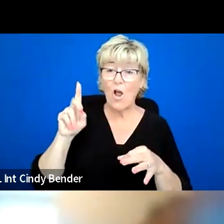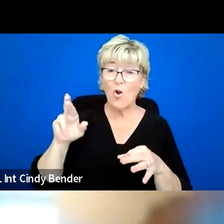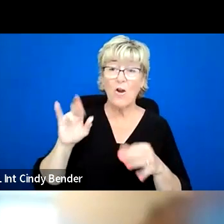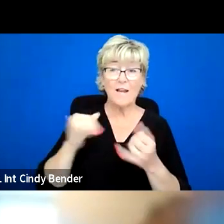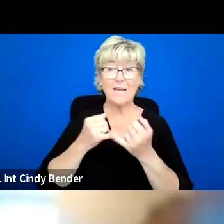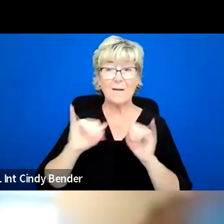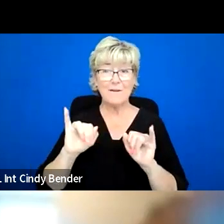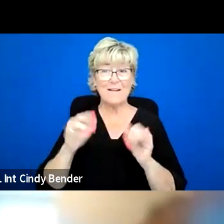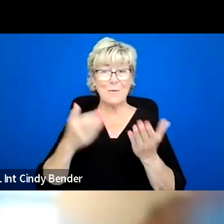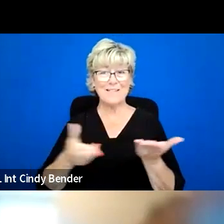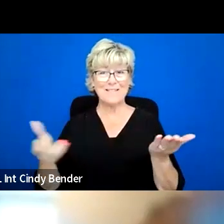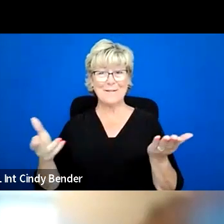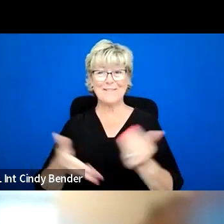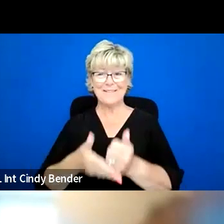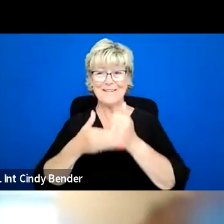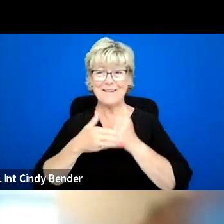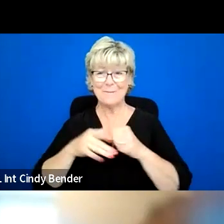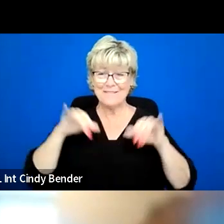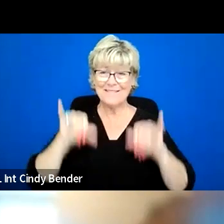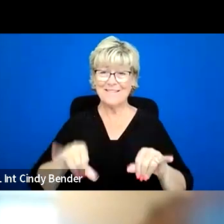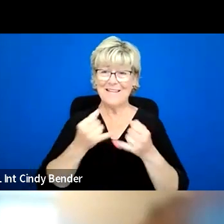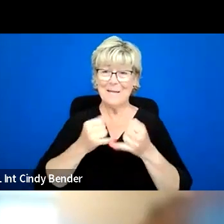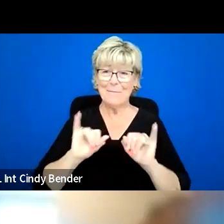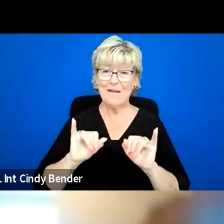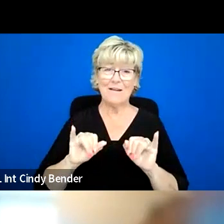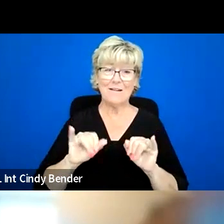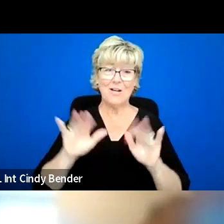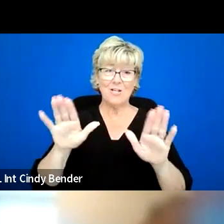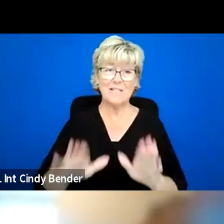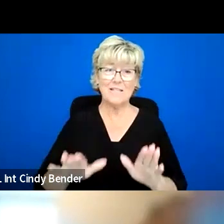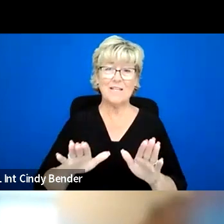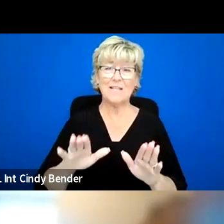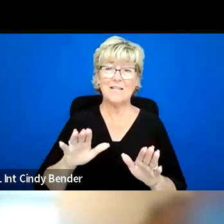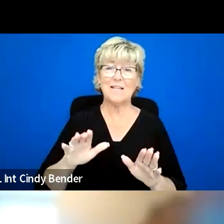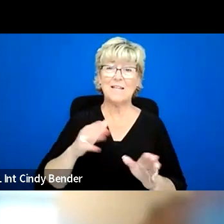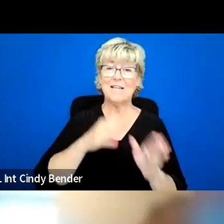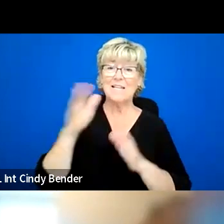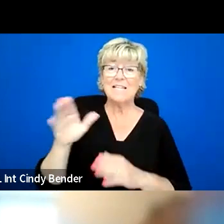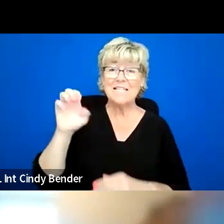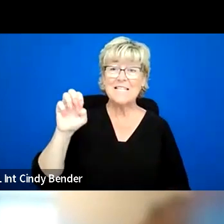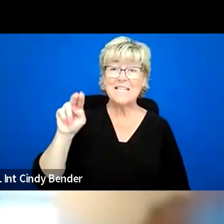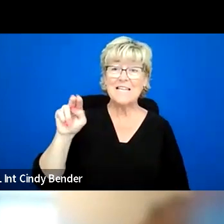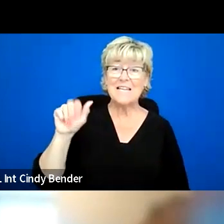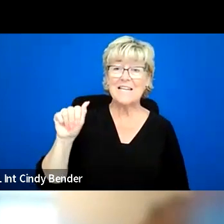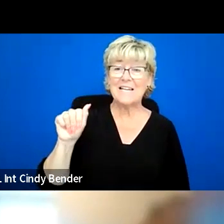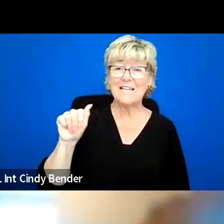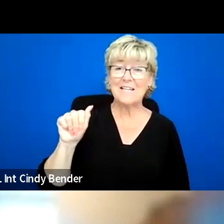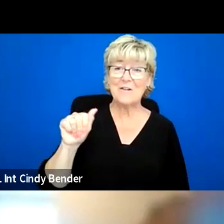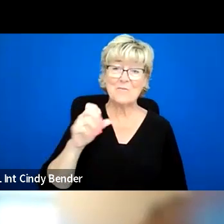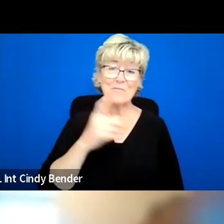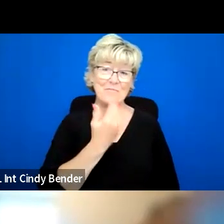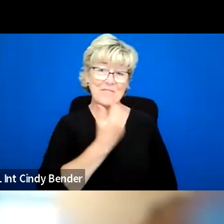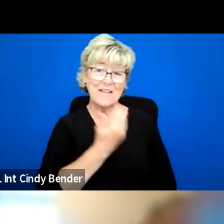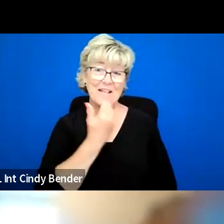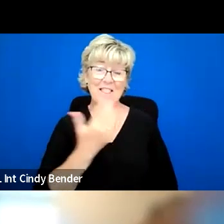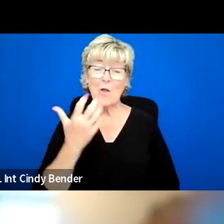independence resource. It helps me stay independent. So awesome. All right, Sina, off to you. Thank you. And I